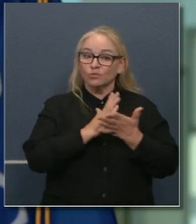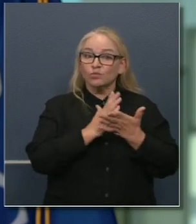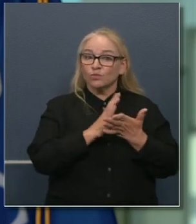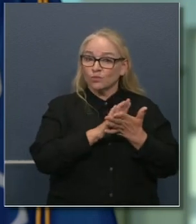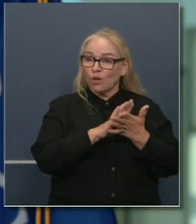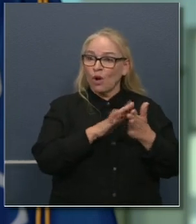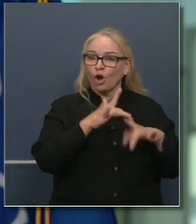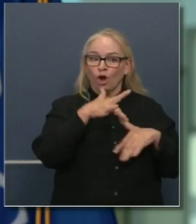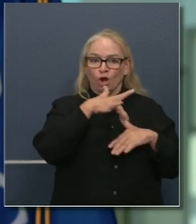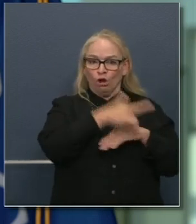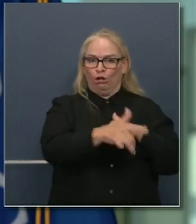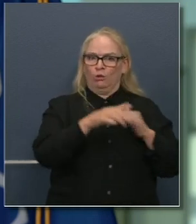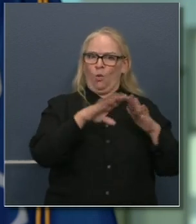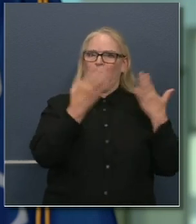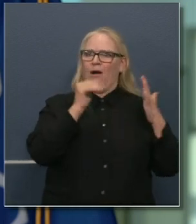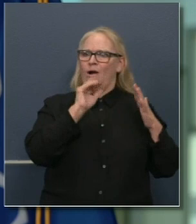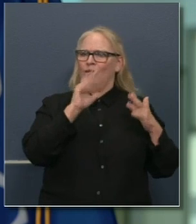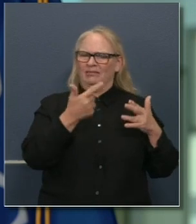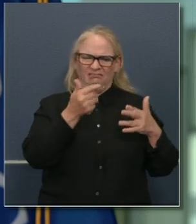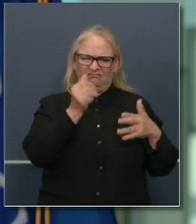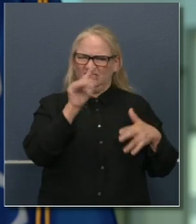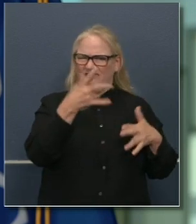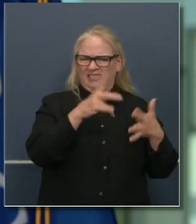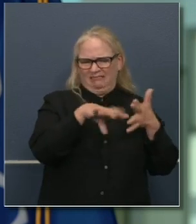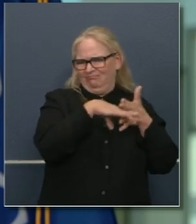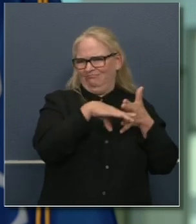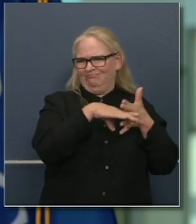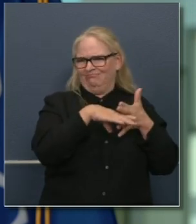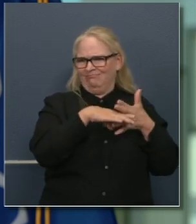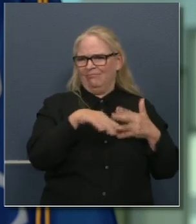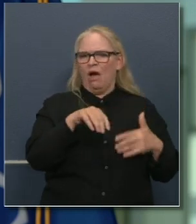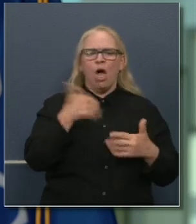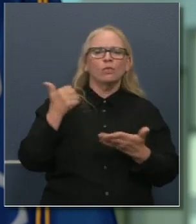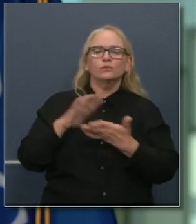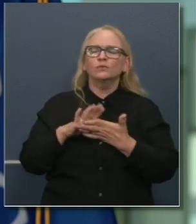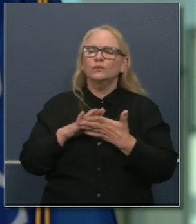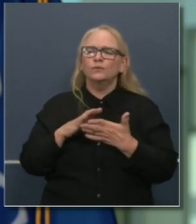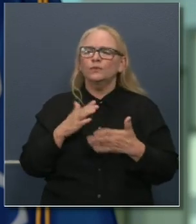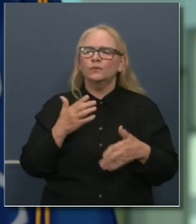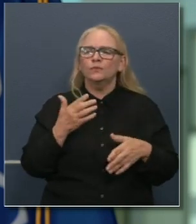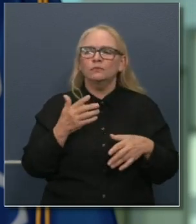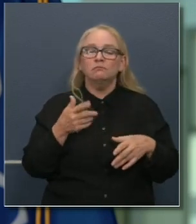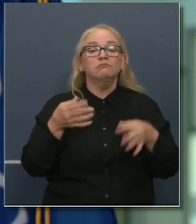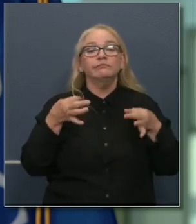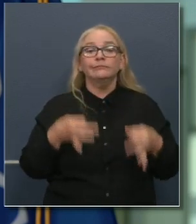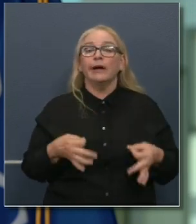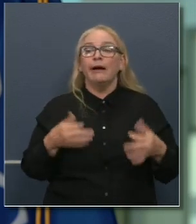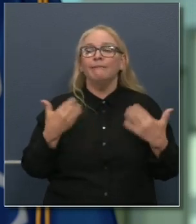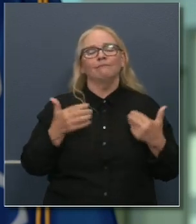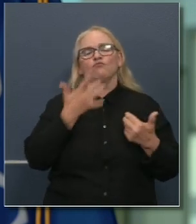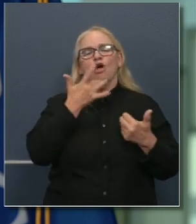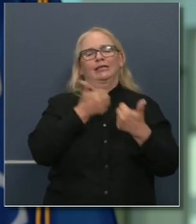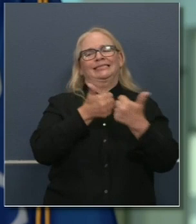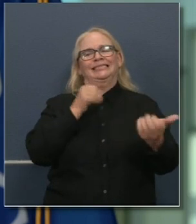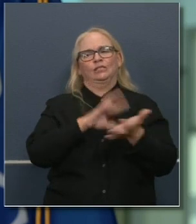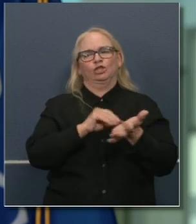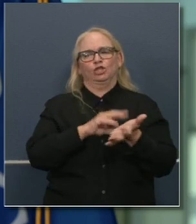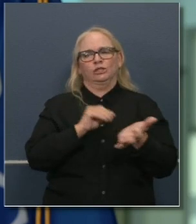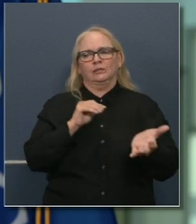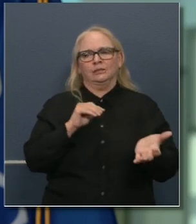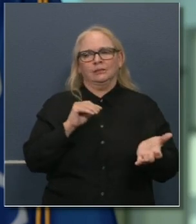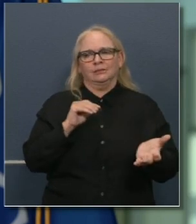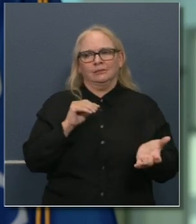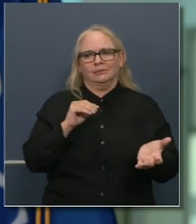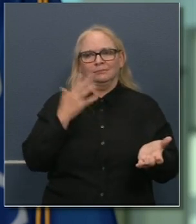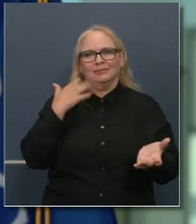17th. Not all of them had announced that they were moving towards distance learning. Now they are compelled in these monitoring